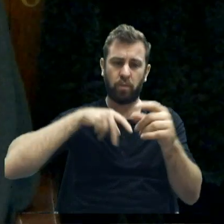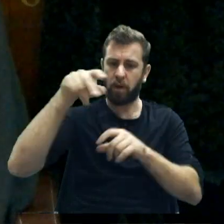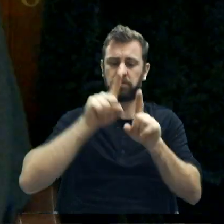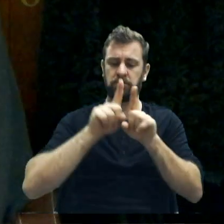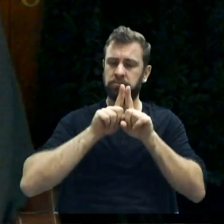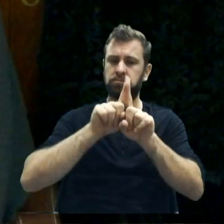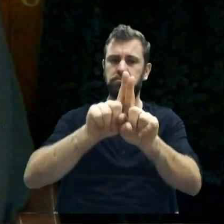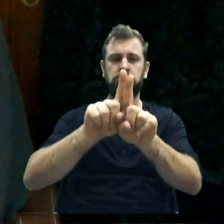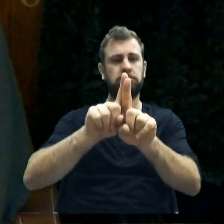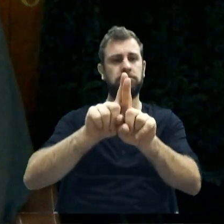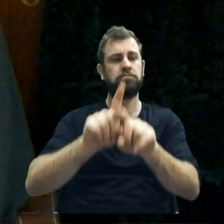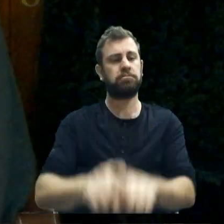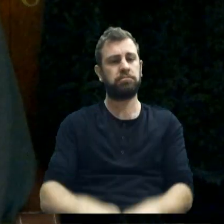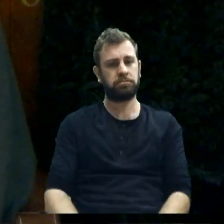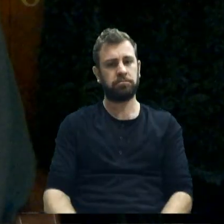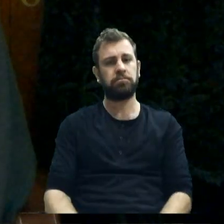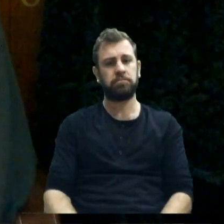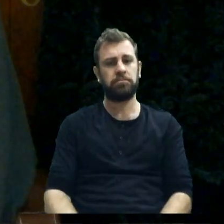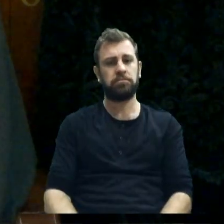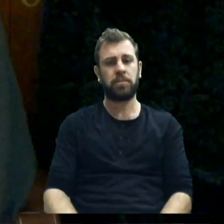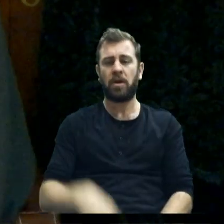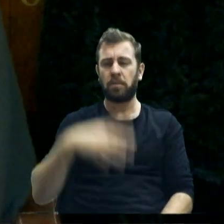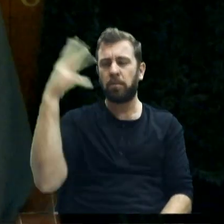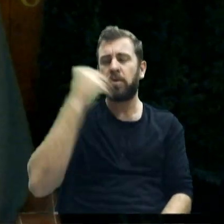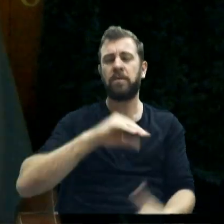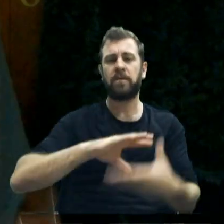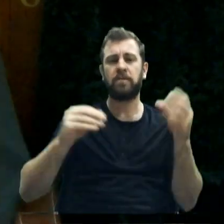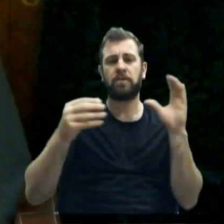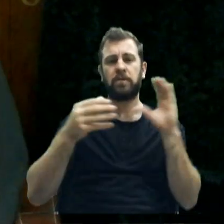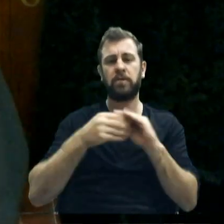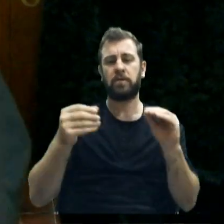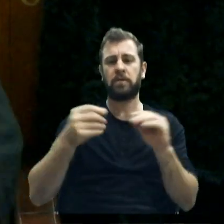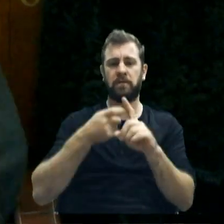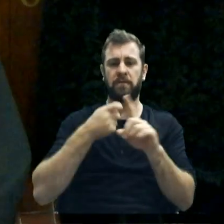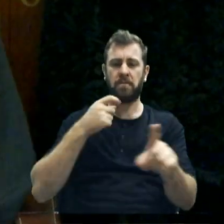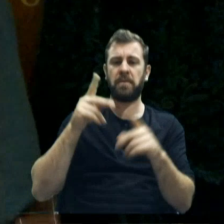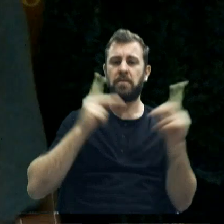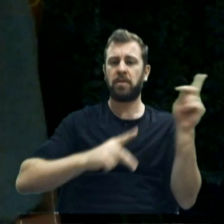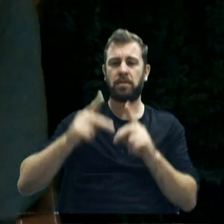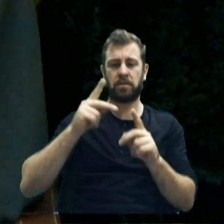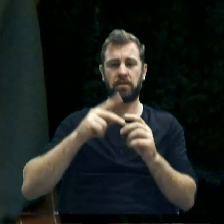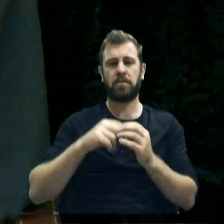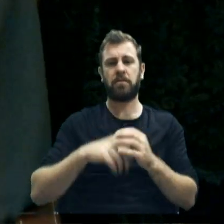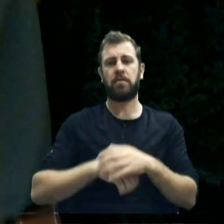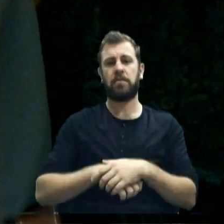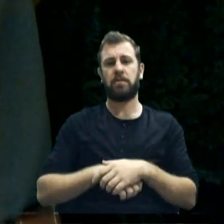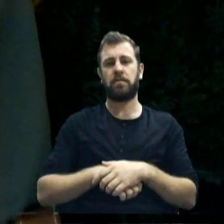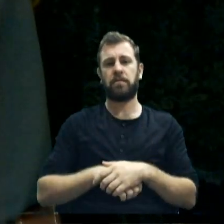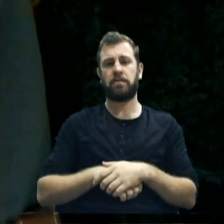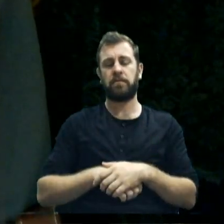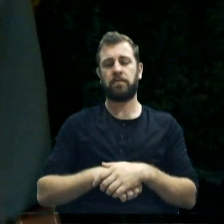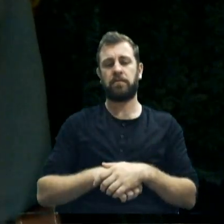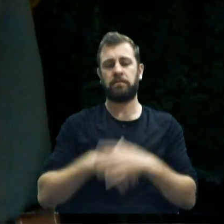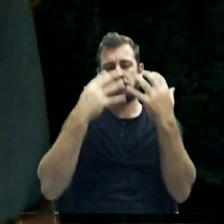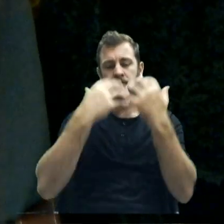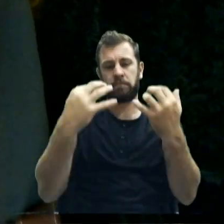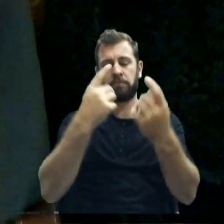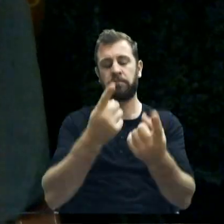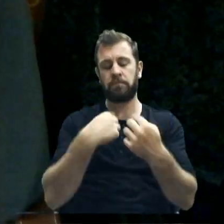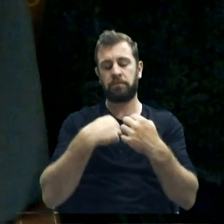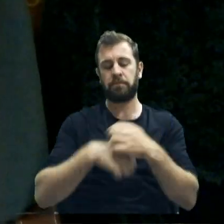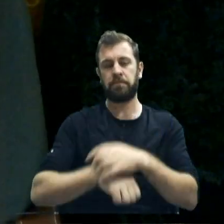You know, these beautiful little stories we hear from the life of Amir al-Mu'mineen, Ali ibn Abi Talib, alayhi salatu wasalam.